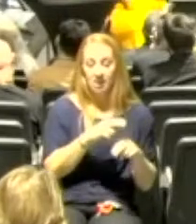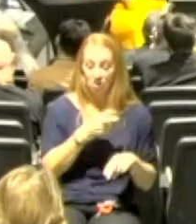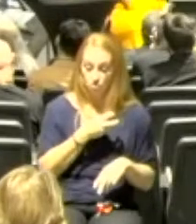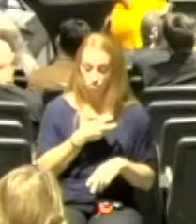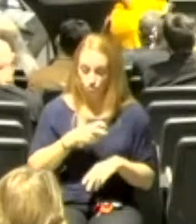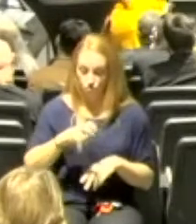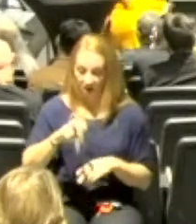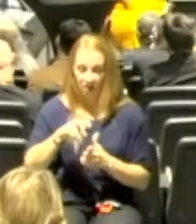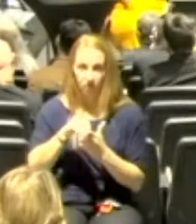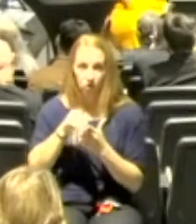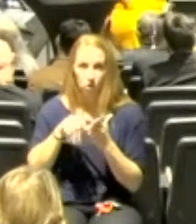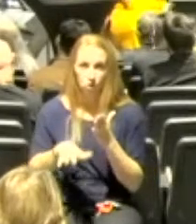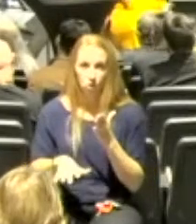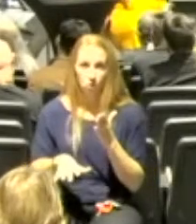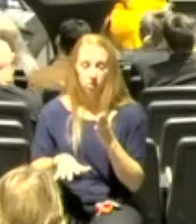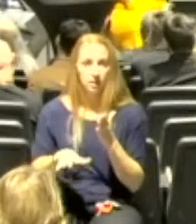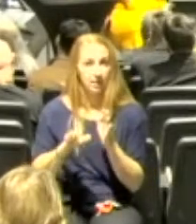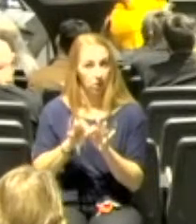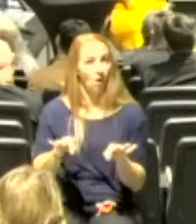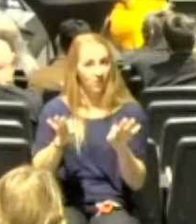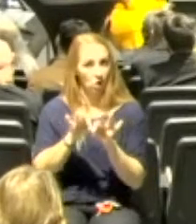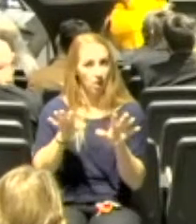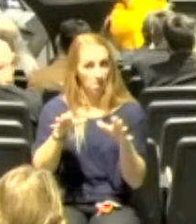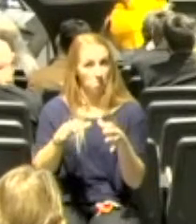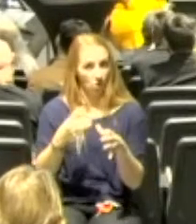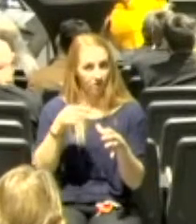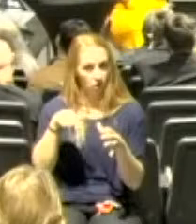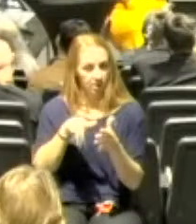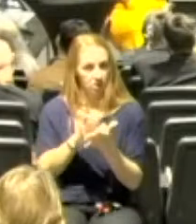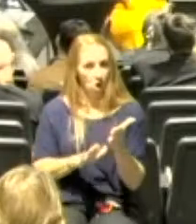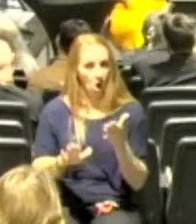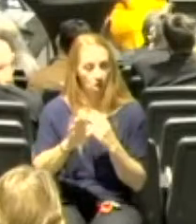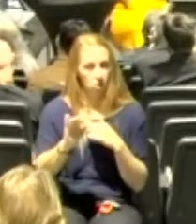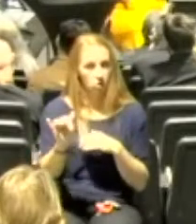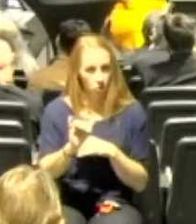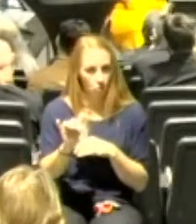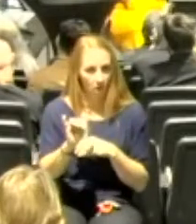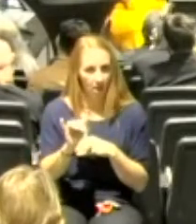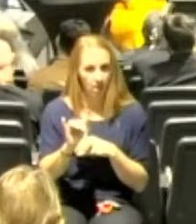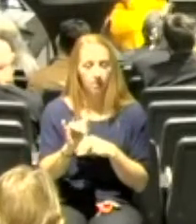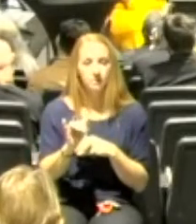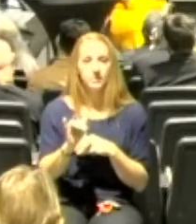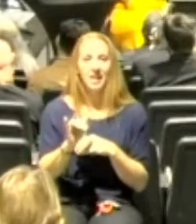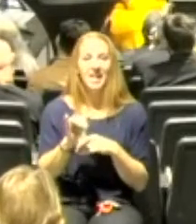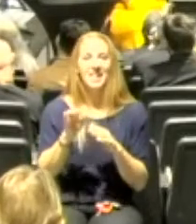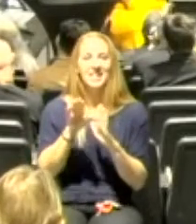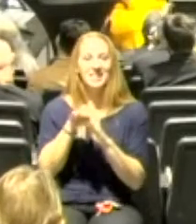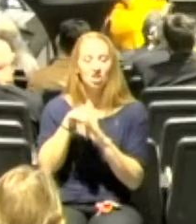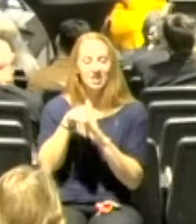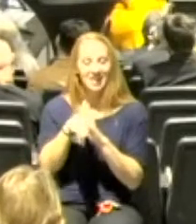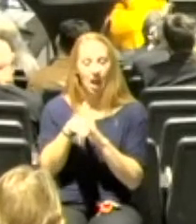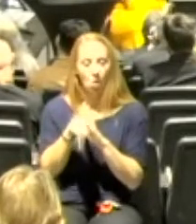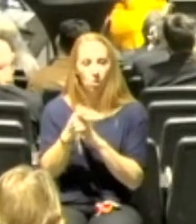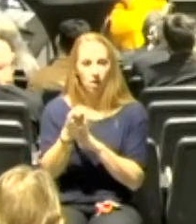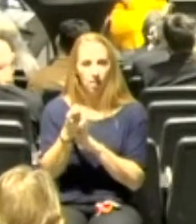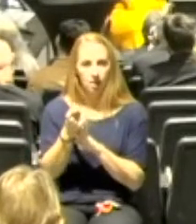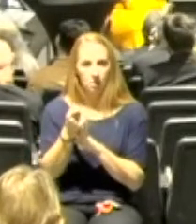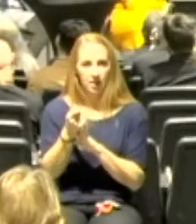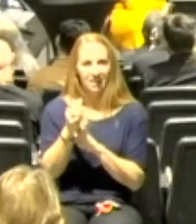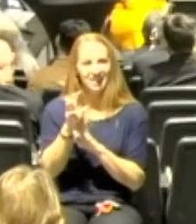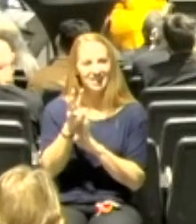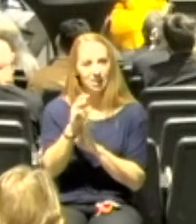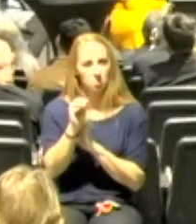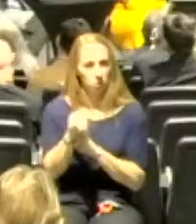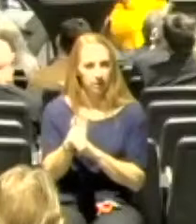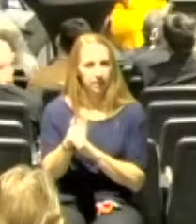students, actually a very important population for us as a college to serve them. That population is down a little bit in overall enrollment, like